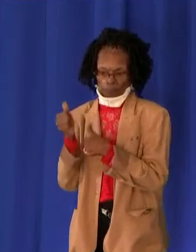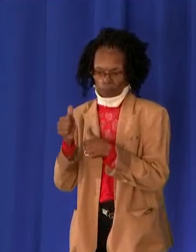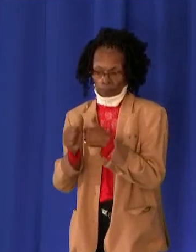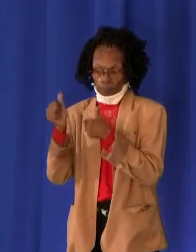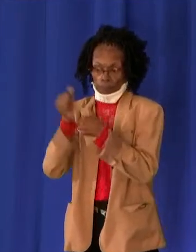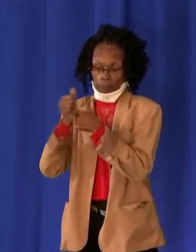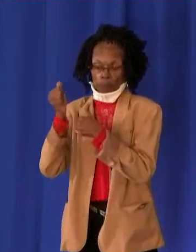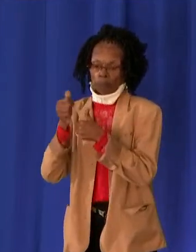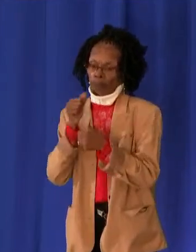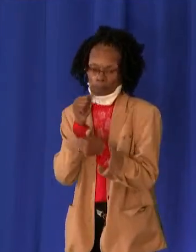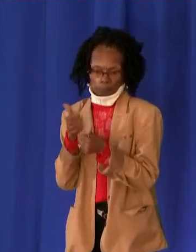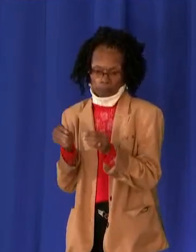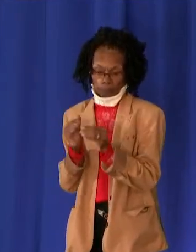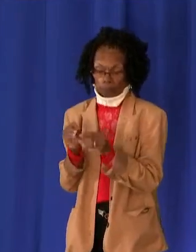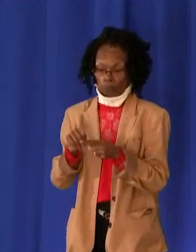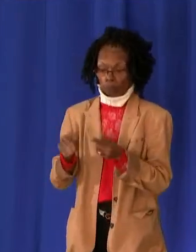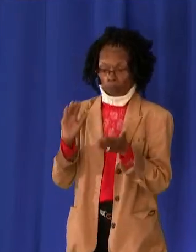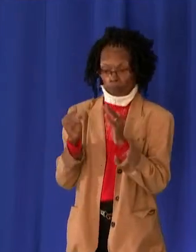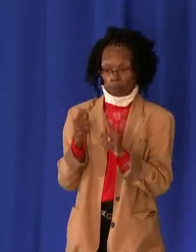year this time.